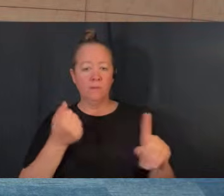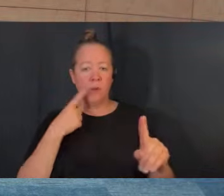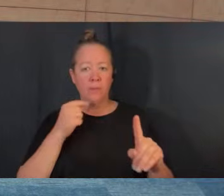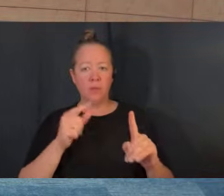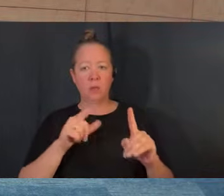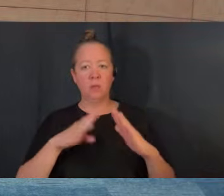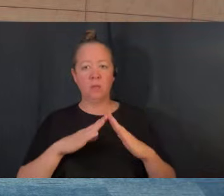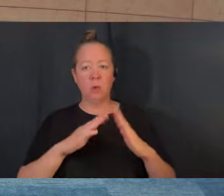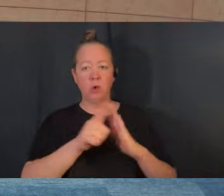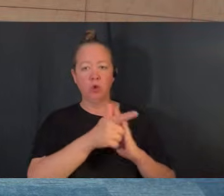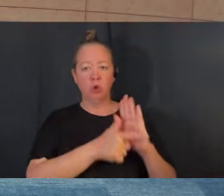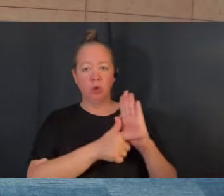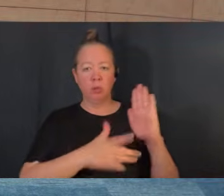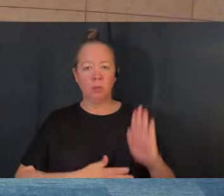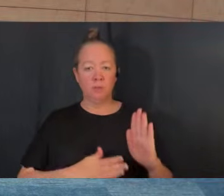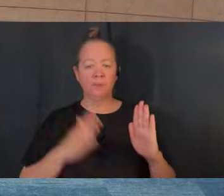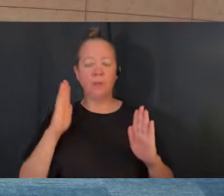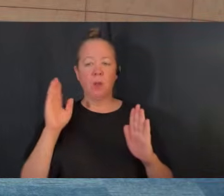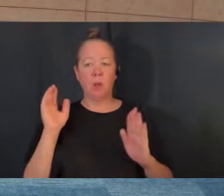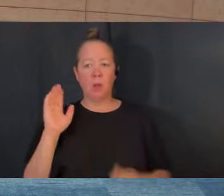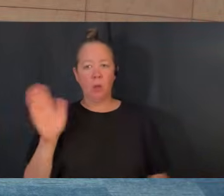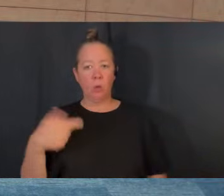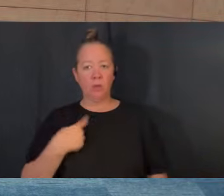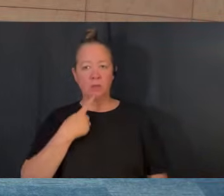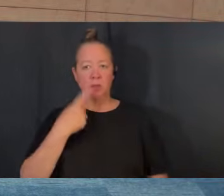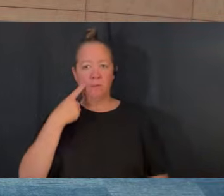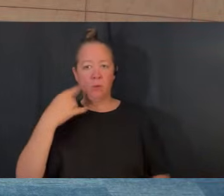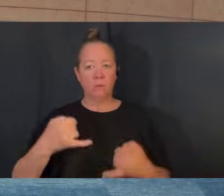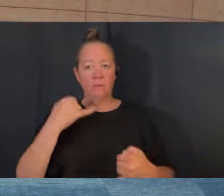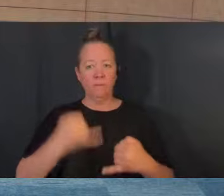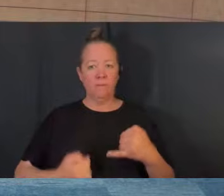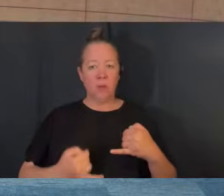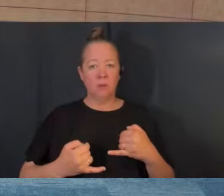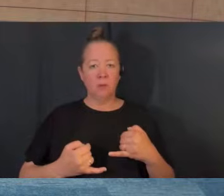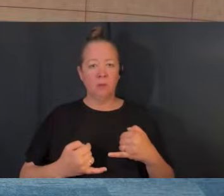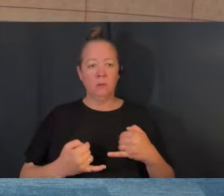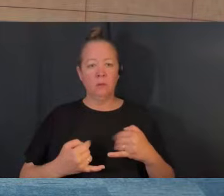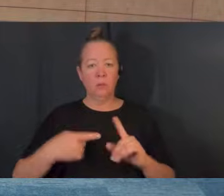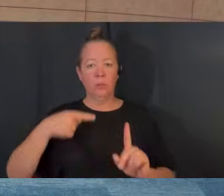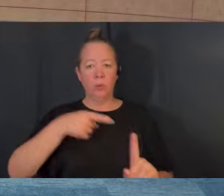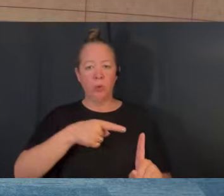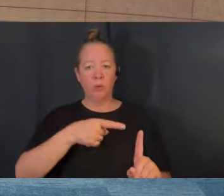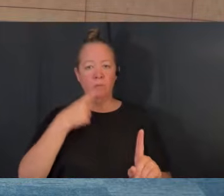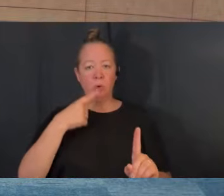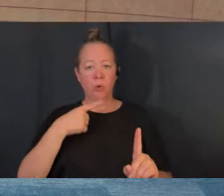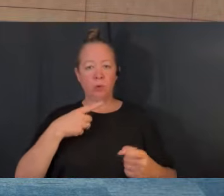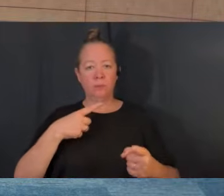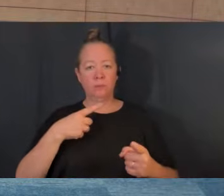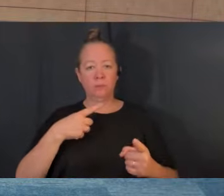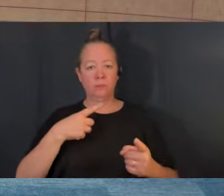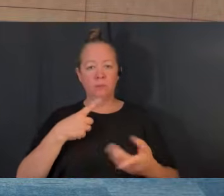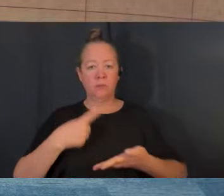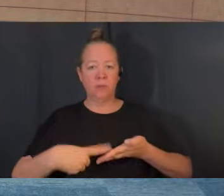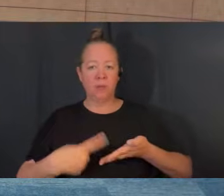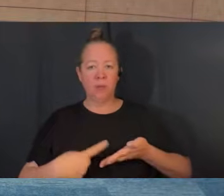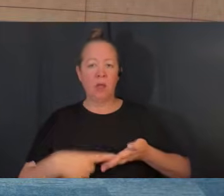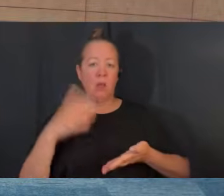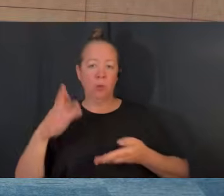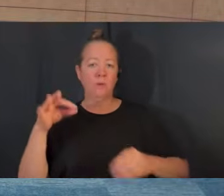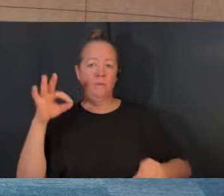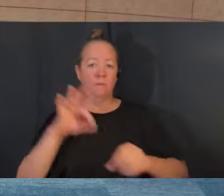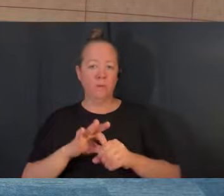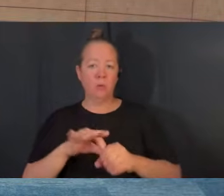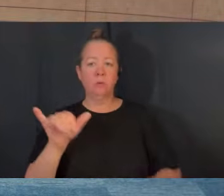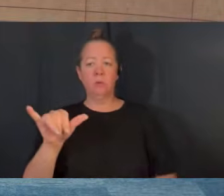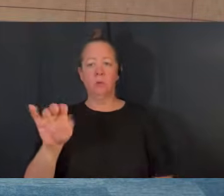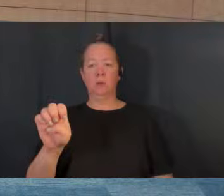All right, I will just say as a final point of debate, number one, I would definitely be voting yes if I had a vote. I would